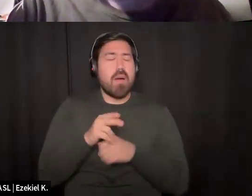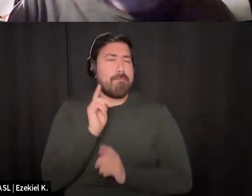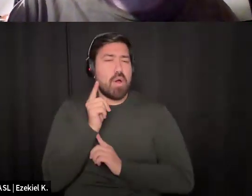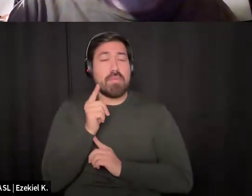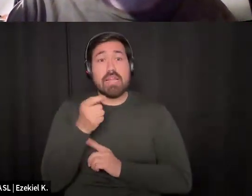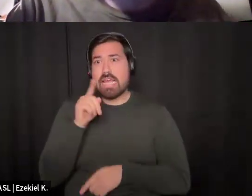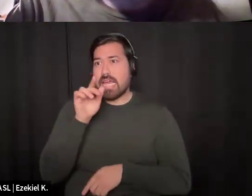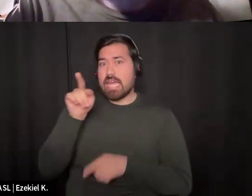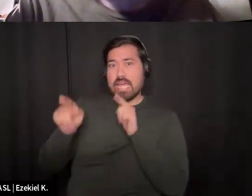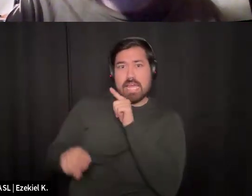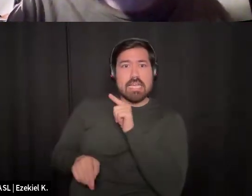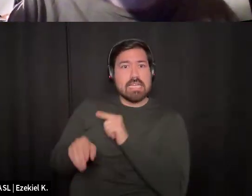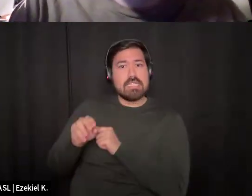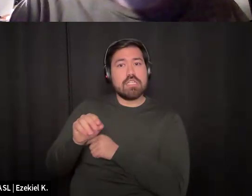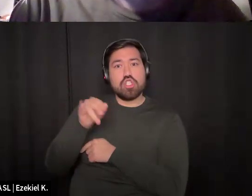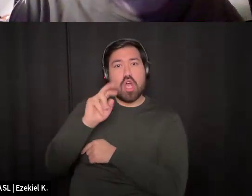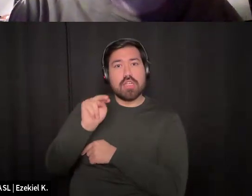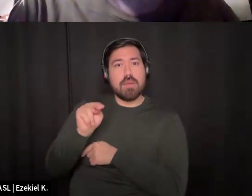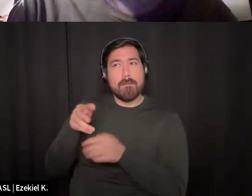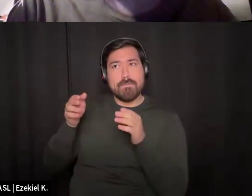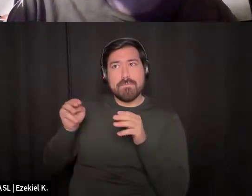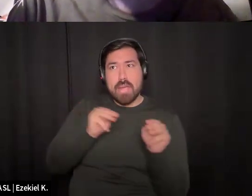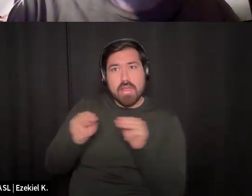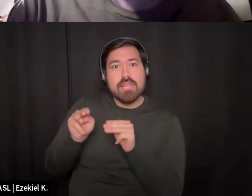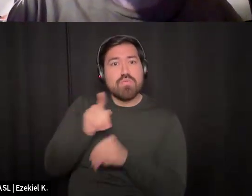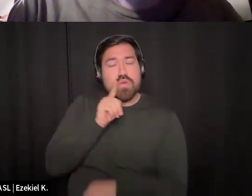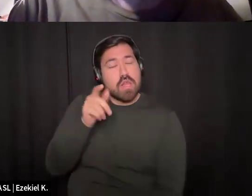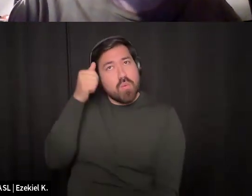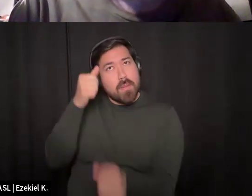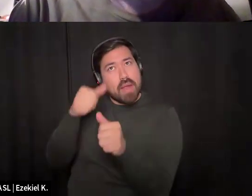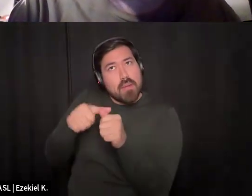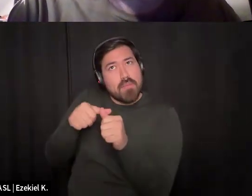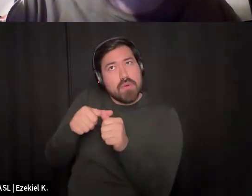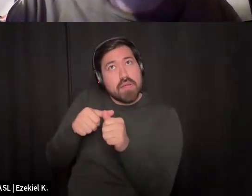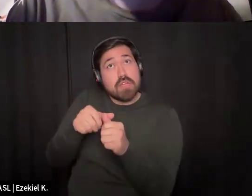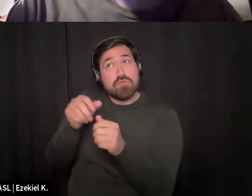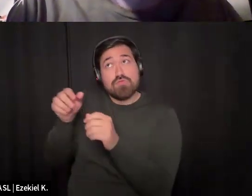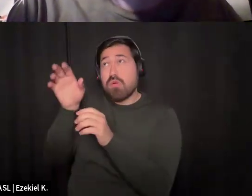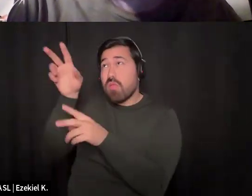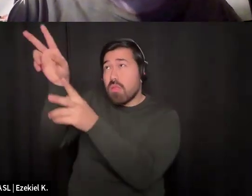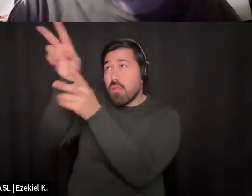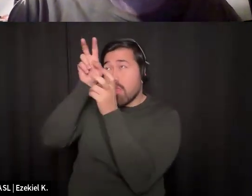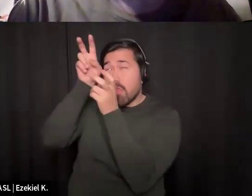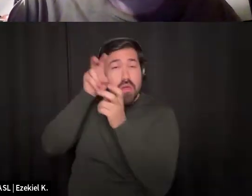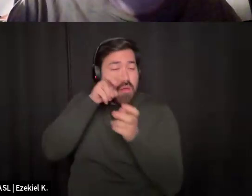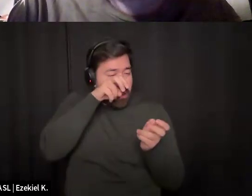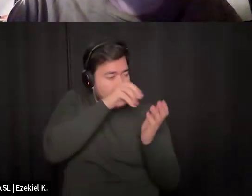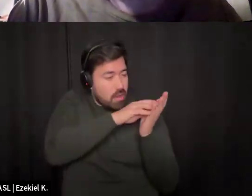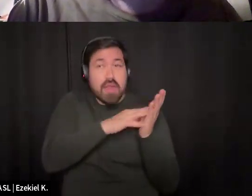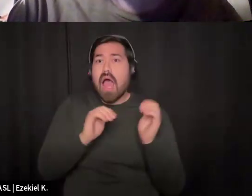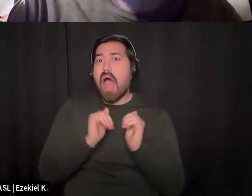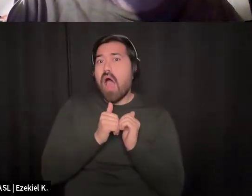his method of remembering for the sketching was he talks out loud to the